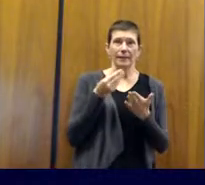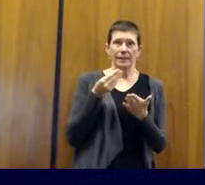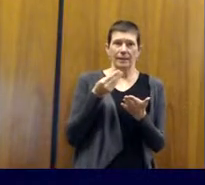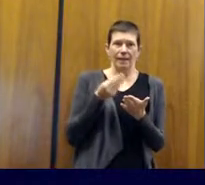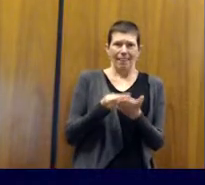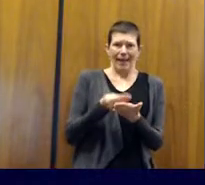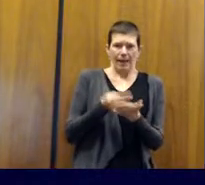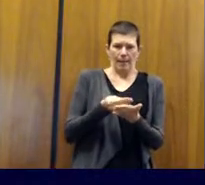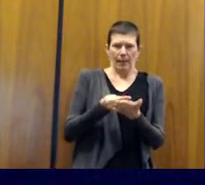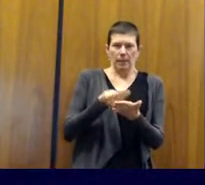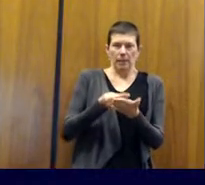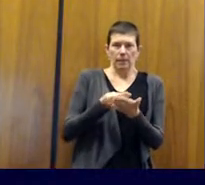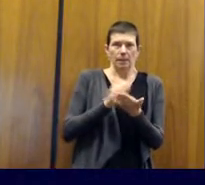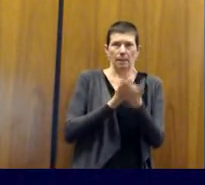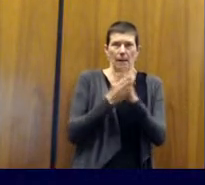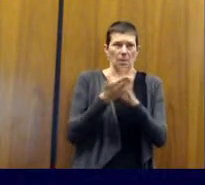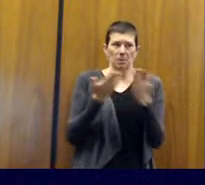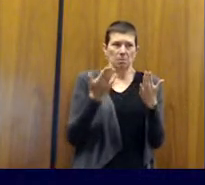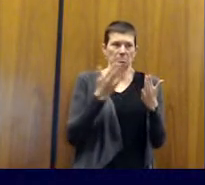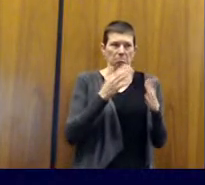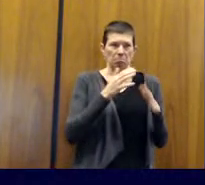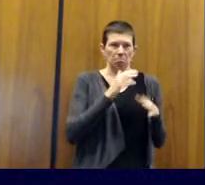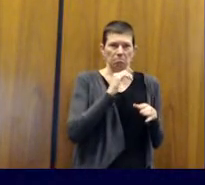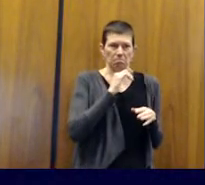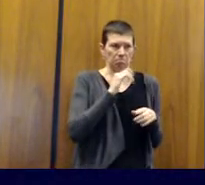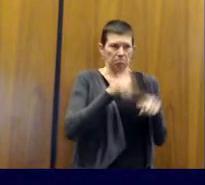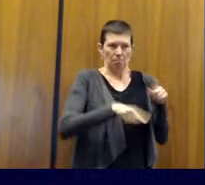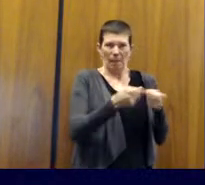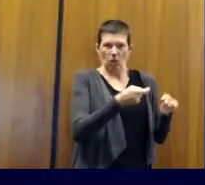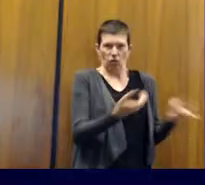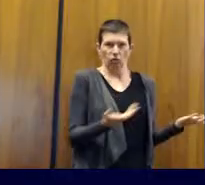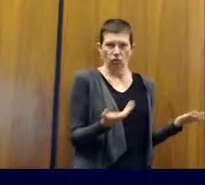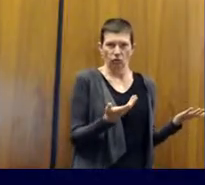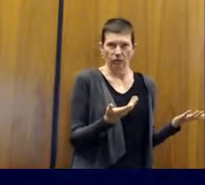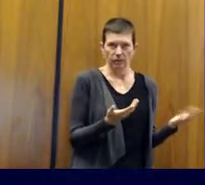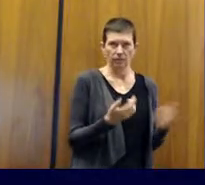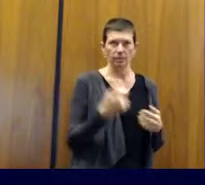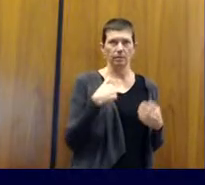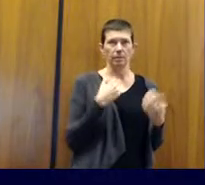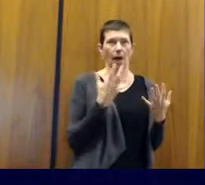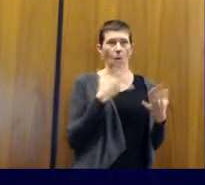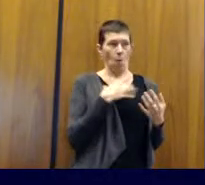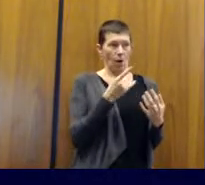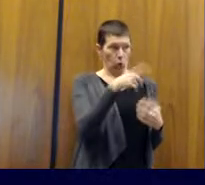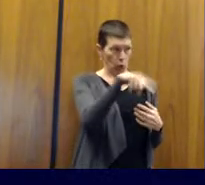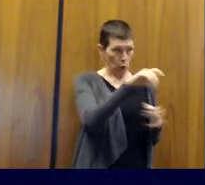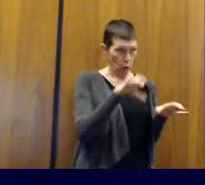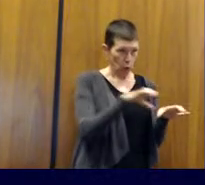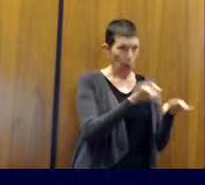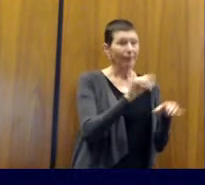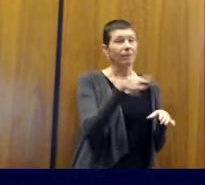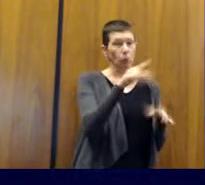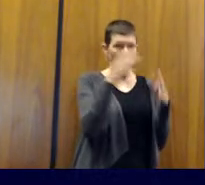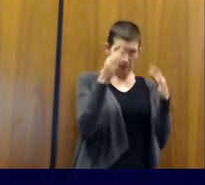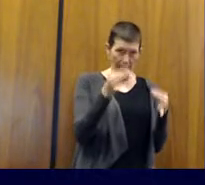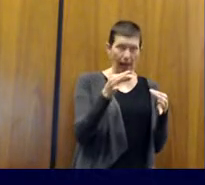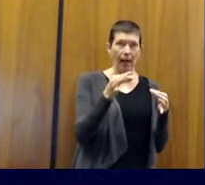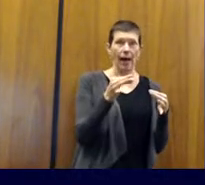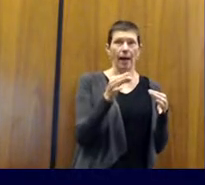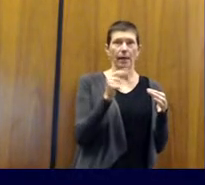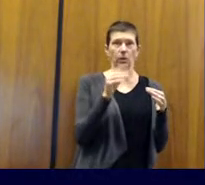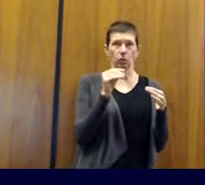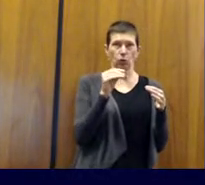economics become unmanageable. What I would like you to do is, if you do decide to take